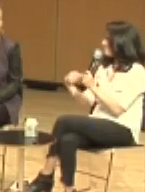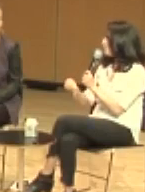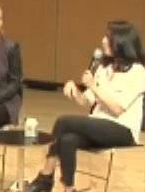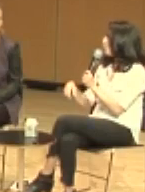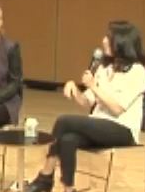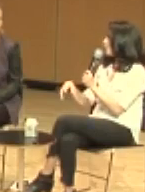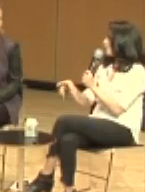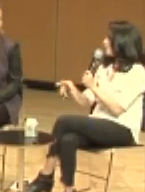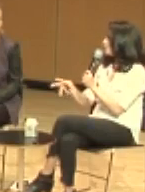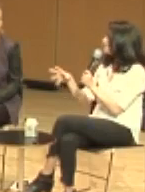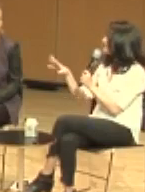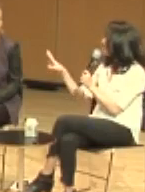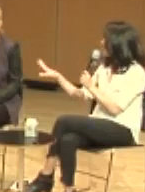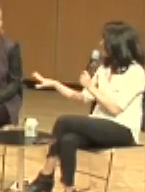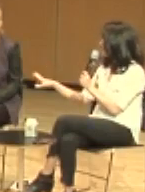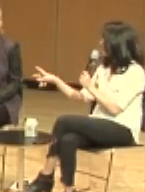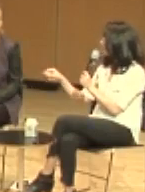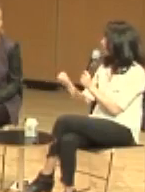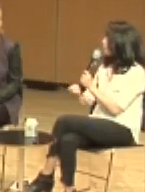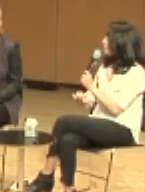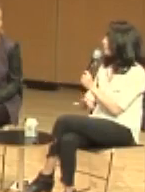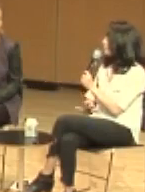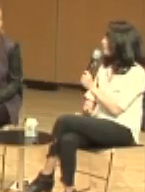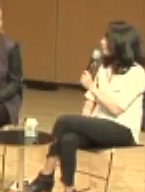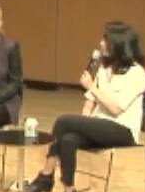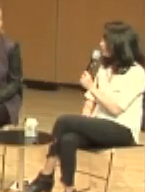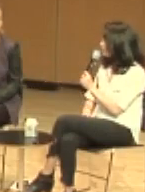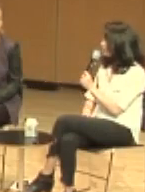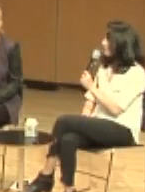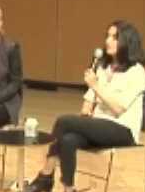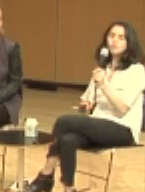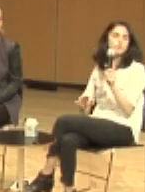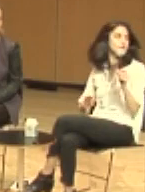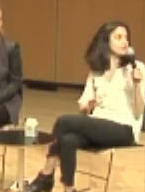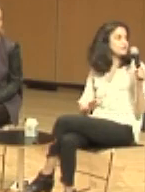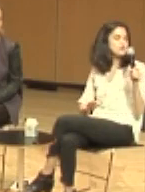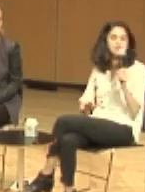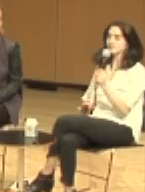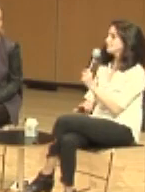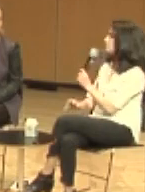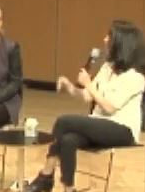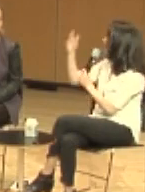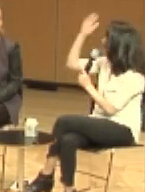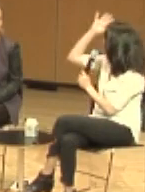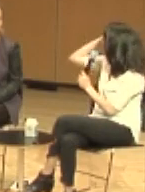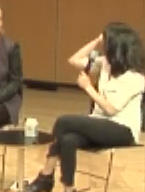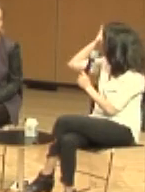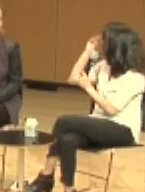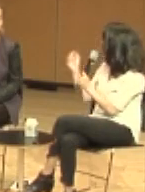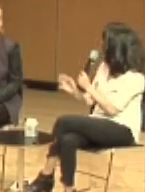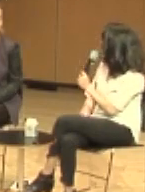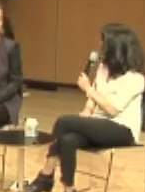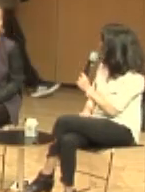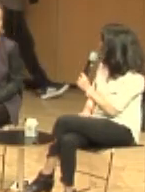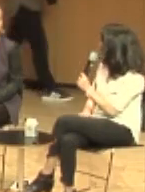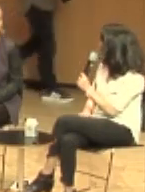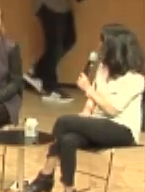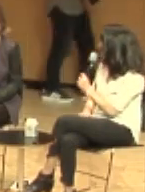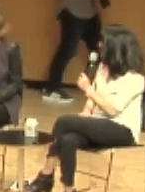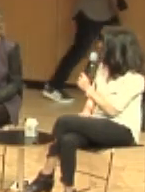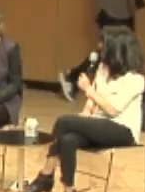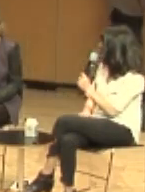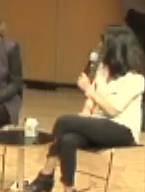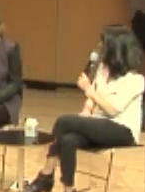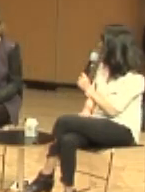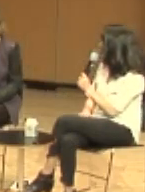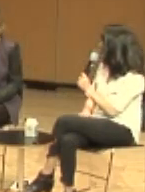film or light or music or even the amateur if if we